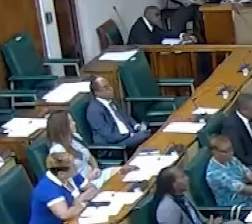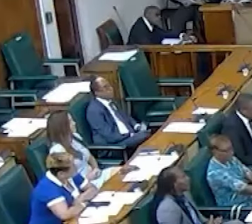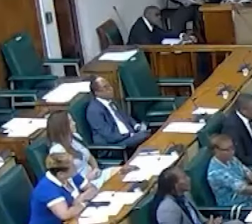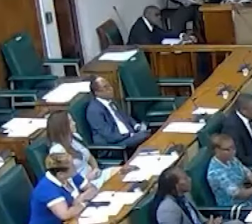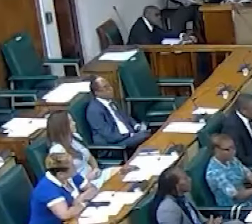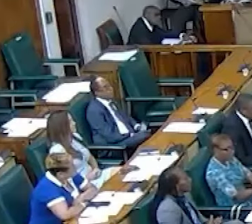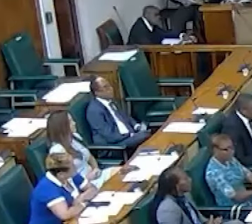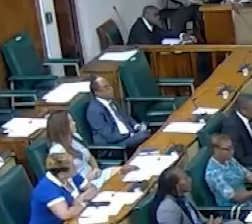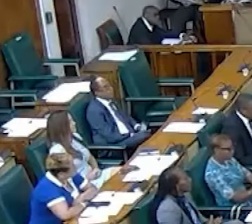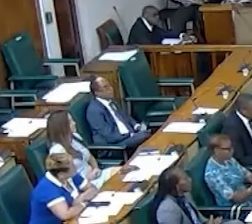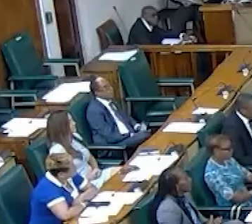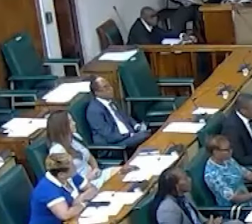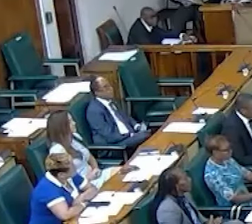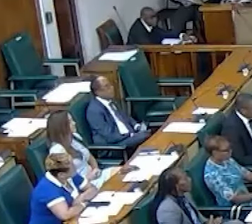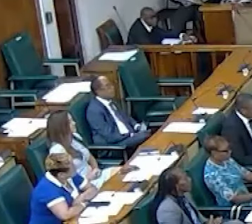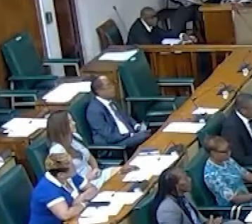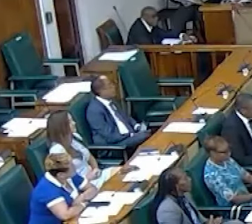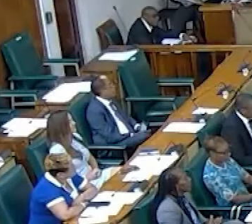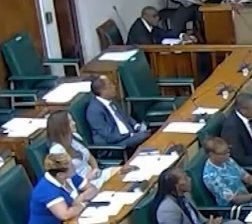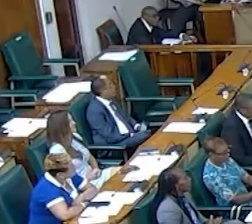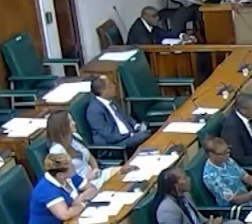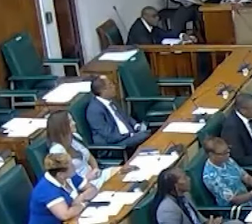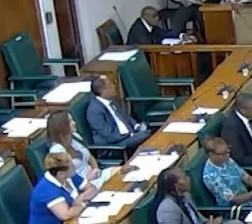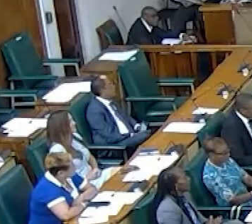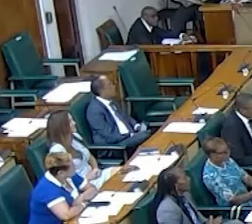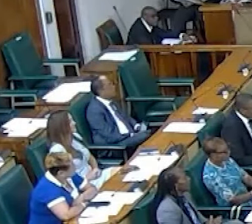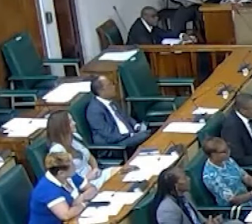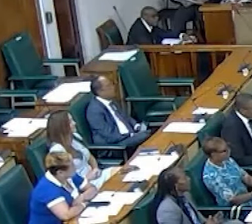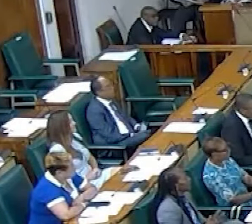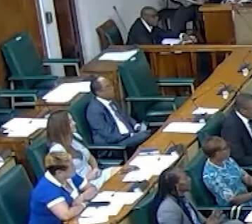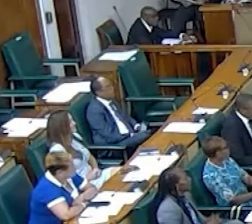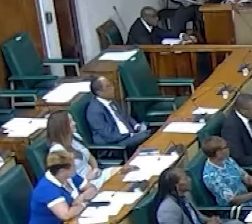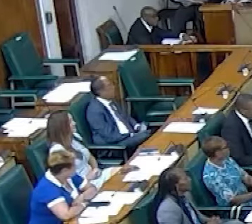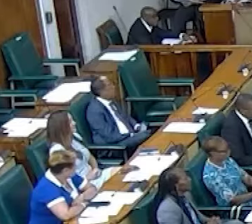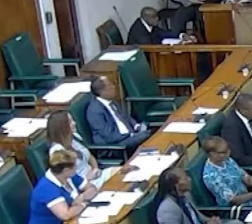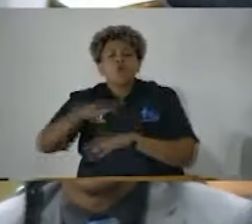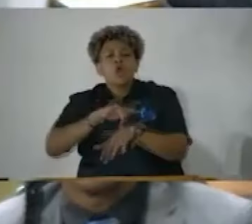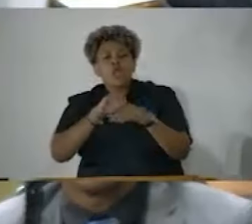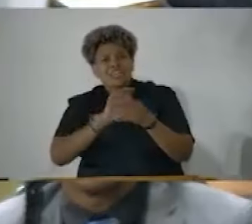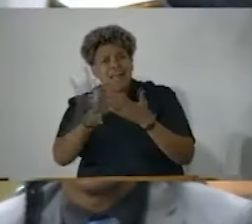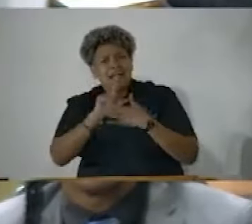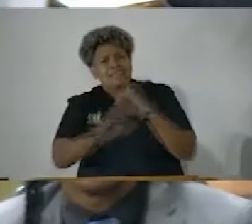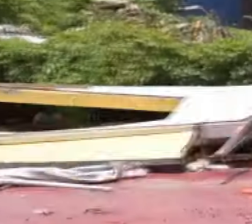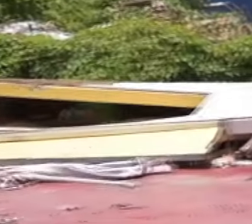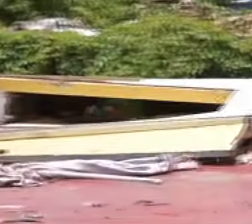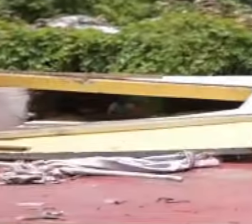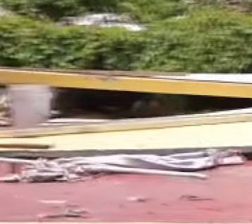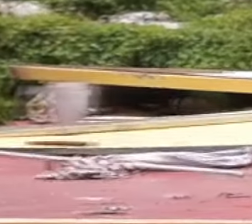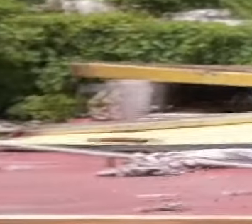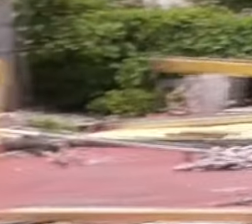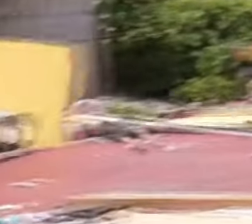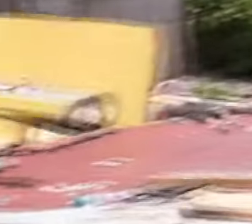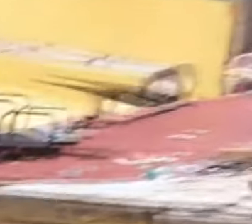a final death toll today, though the Prime Minister did confirm at least two deaths. The Prime Minister says while assessments